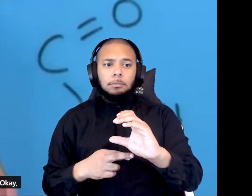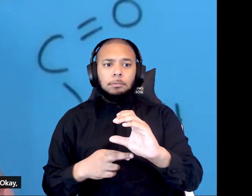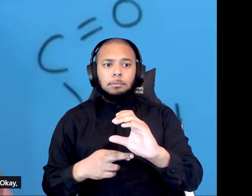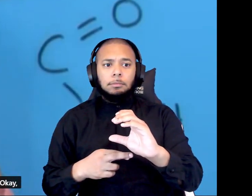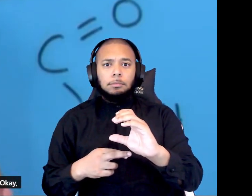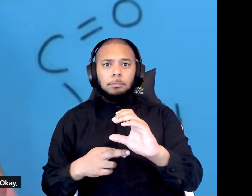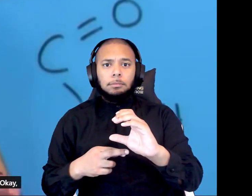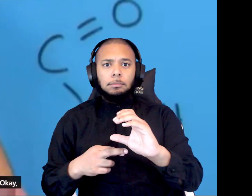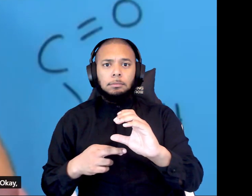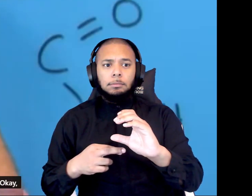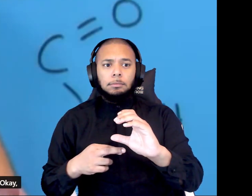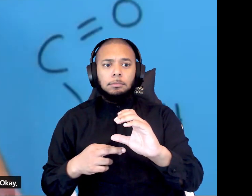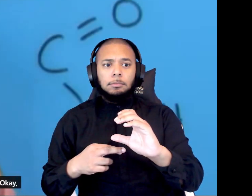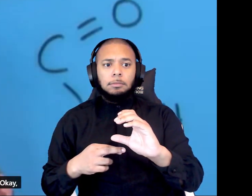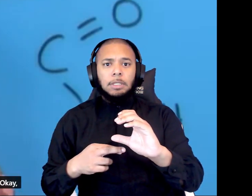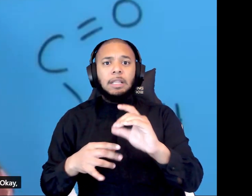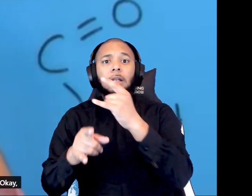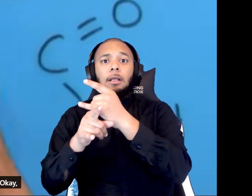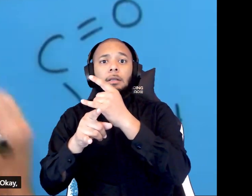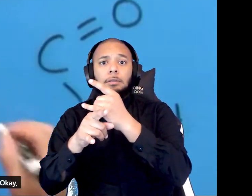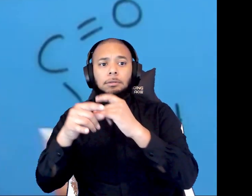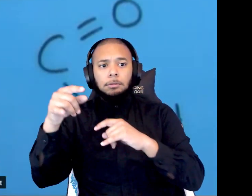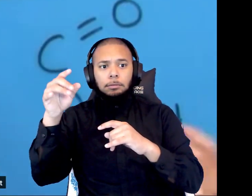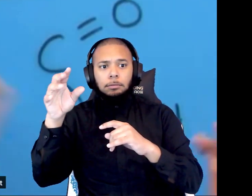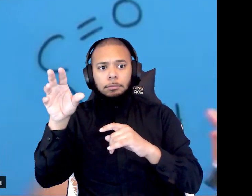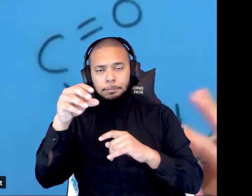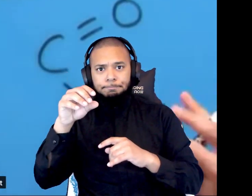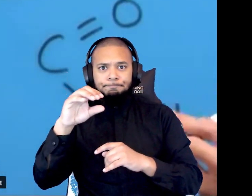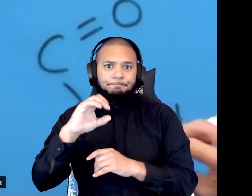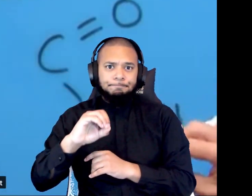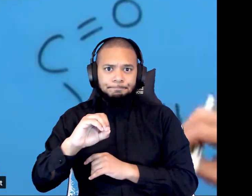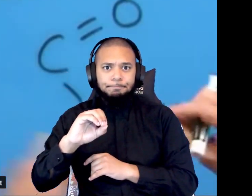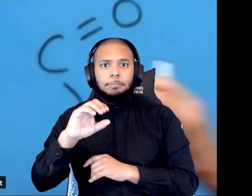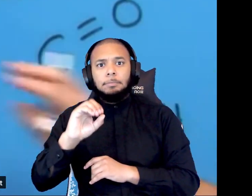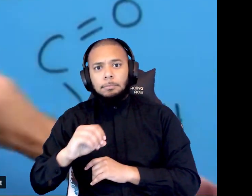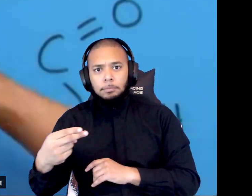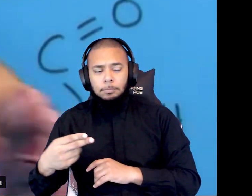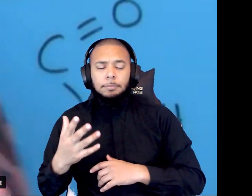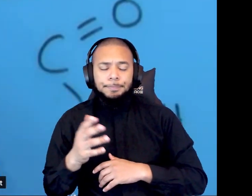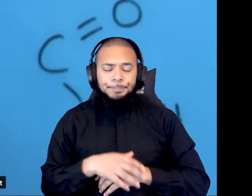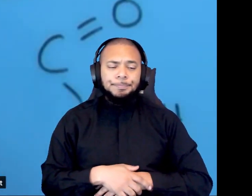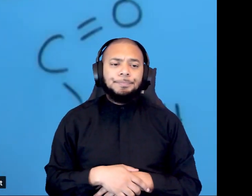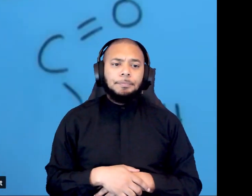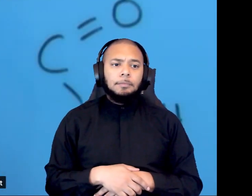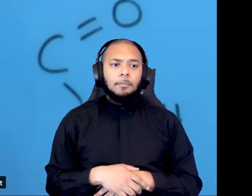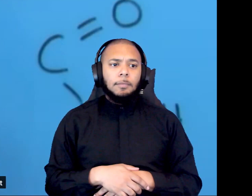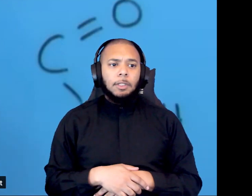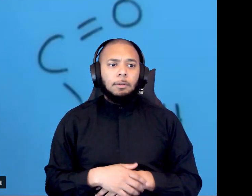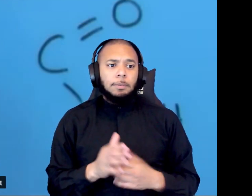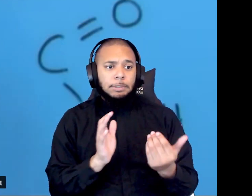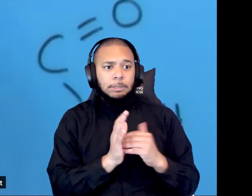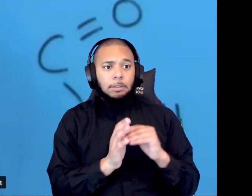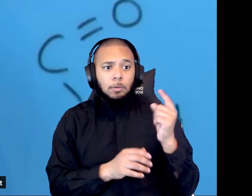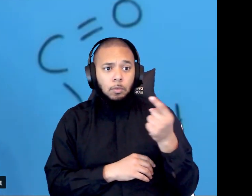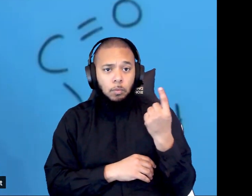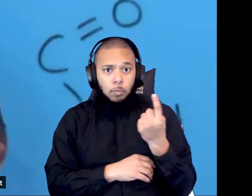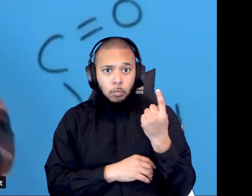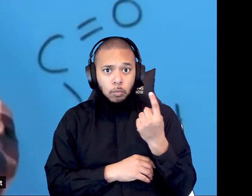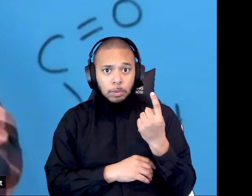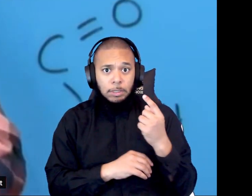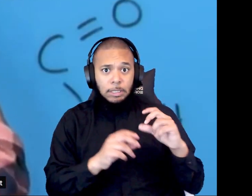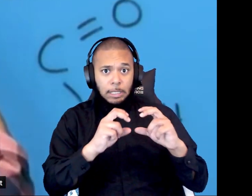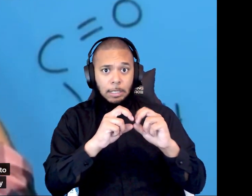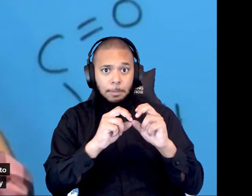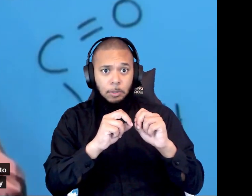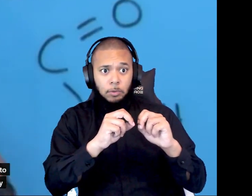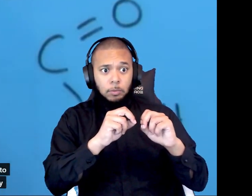give us an oxygen and a hydrogen. Okay. So again, but just the amino group is this little group of